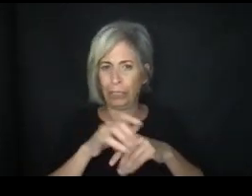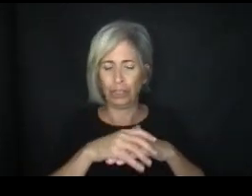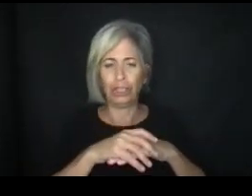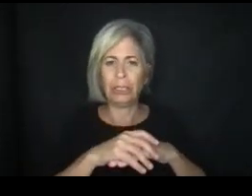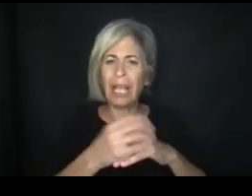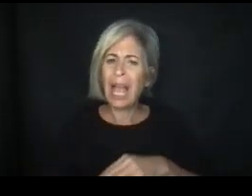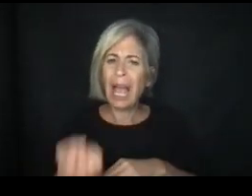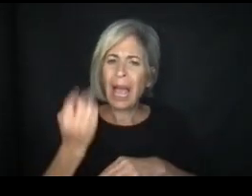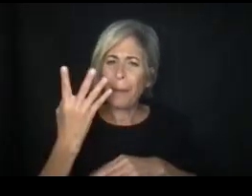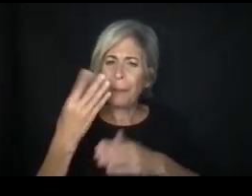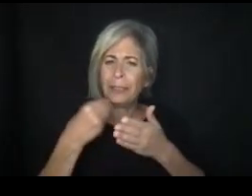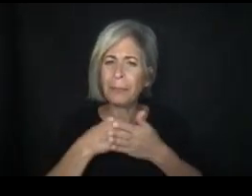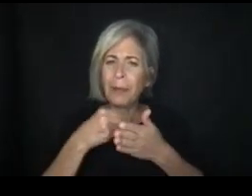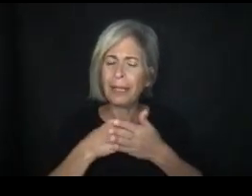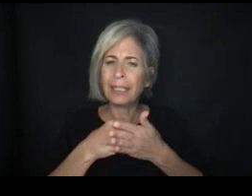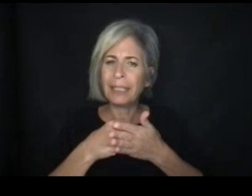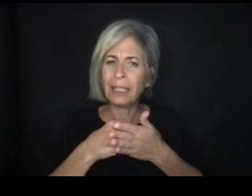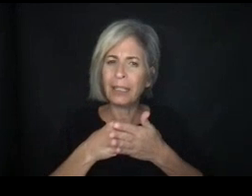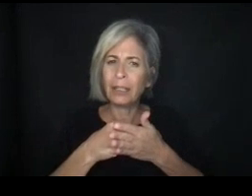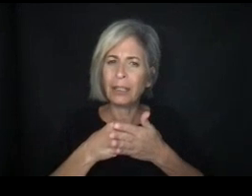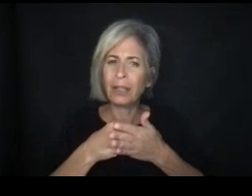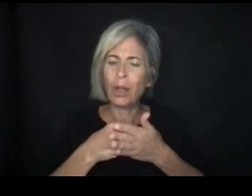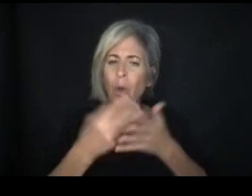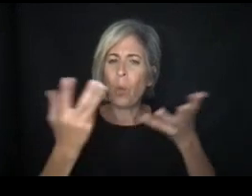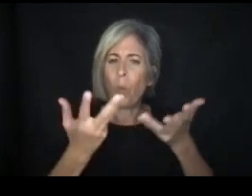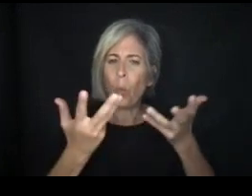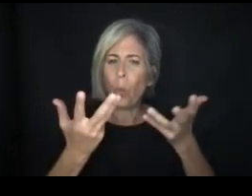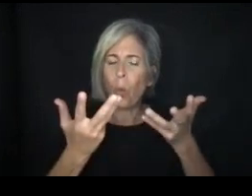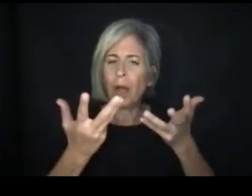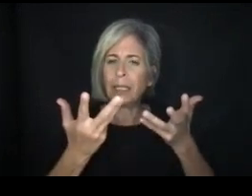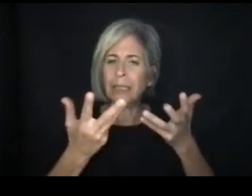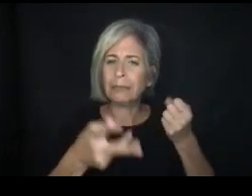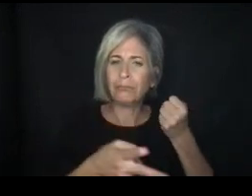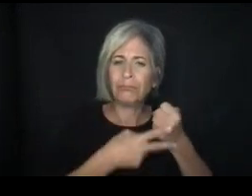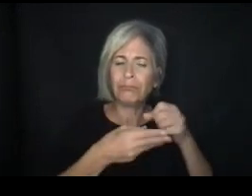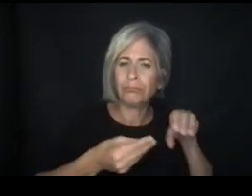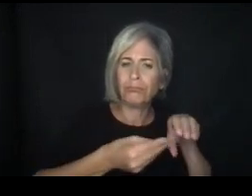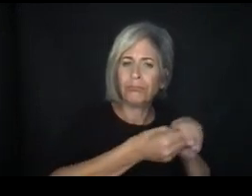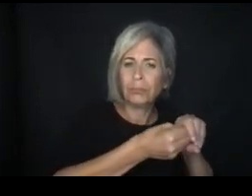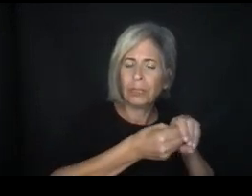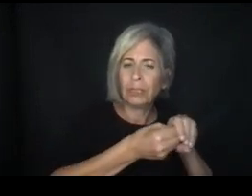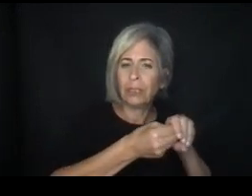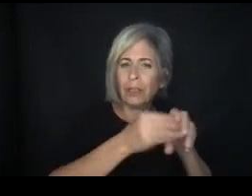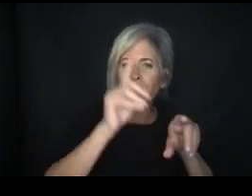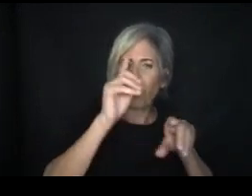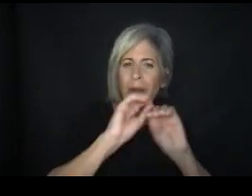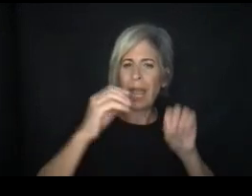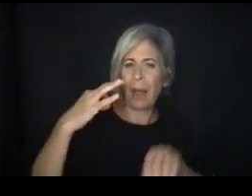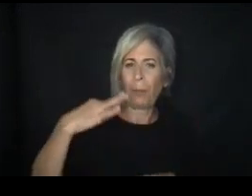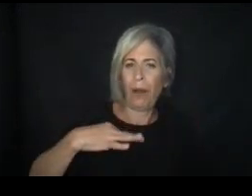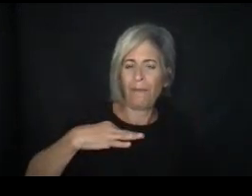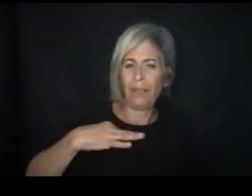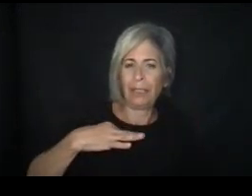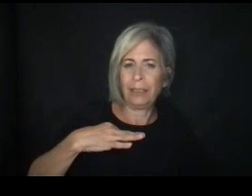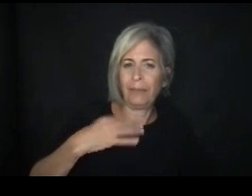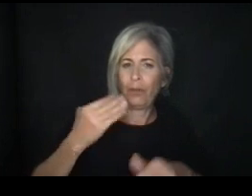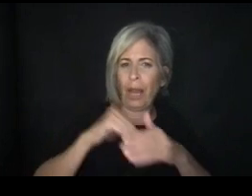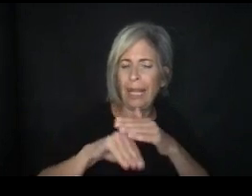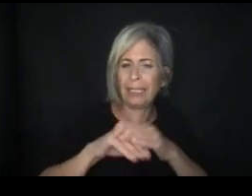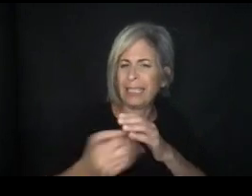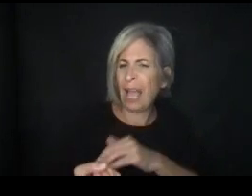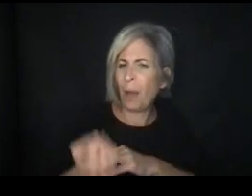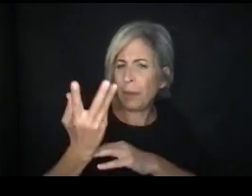much money are we talking about? What is the allocation that you anticipate for the nonprofits to access?